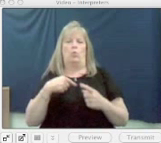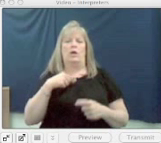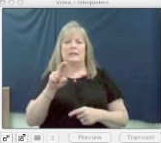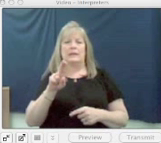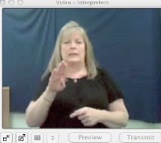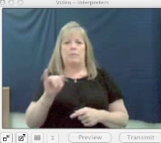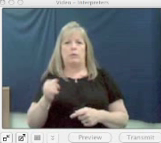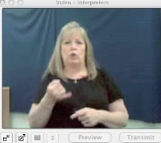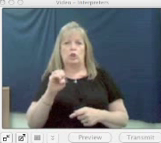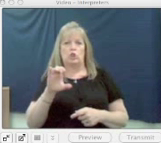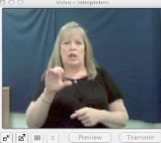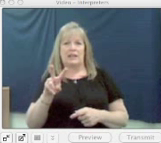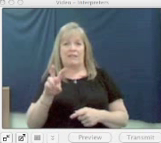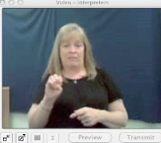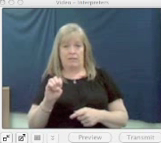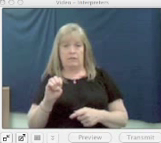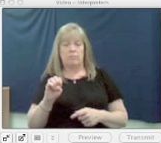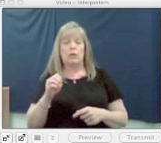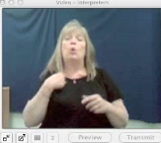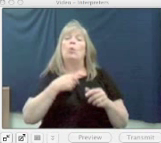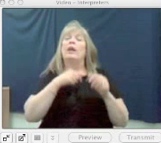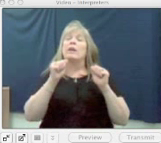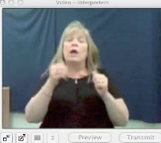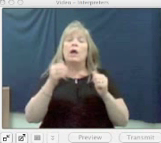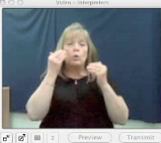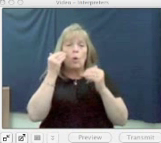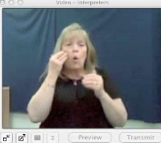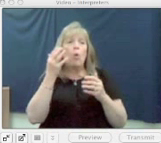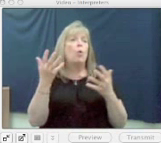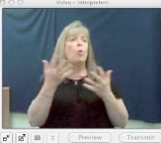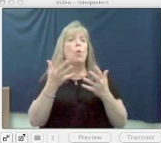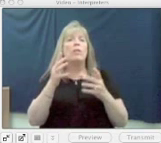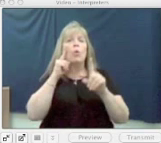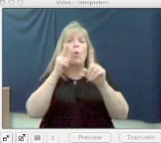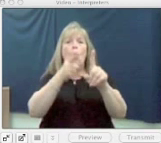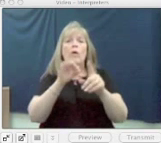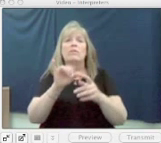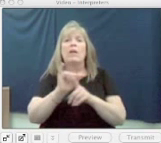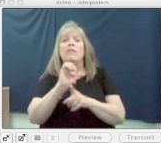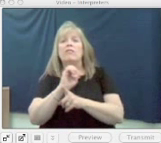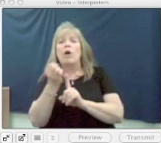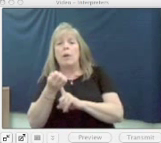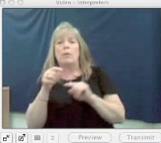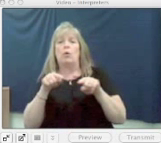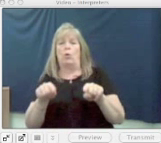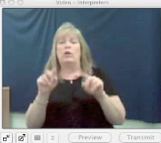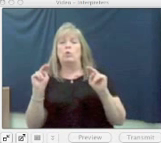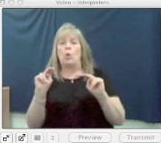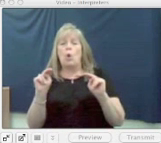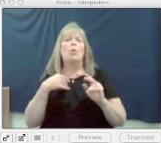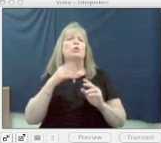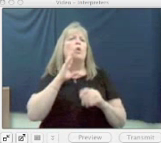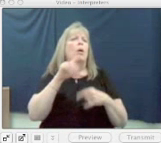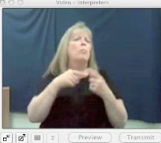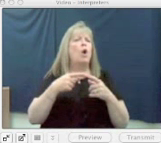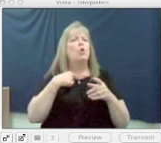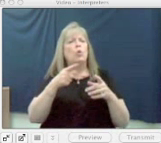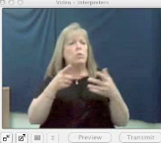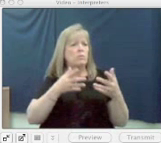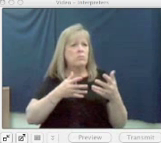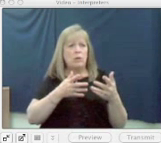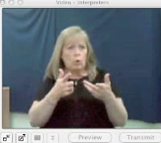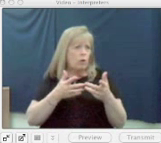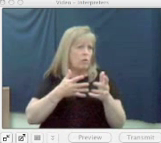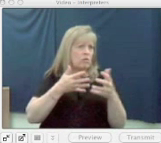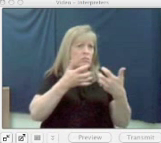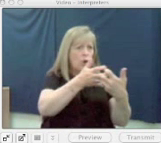We could know and work within the goal of the environment as our neutrality. We talk about who do we align ourselves with. Do you align yourself with the deaf person? Do you align